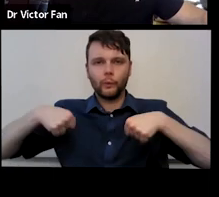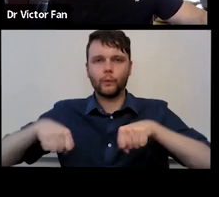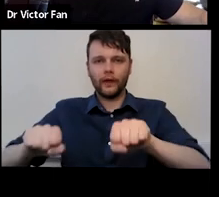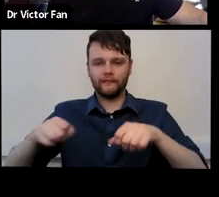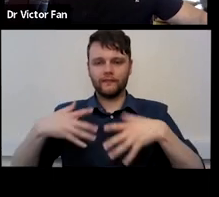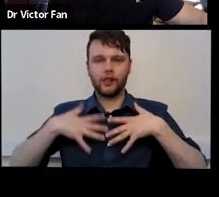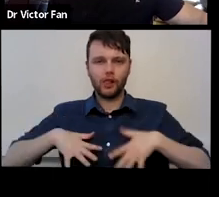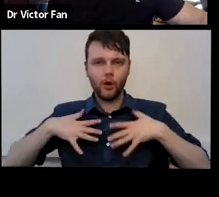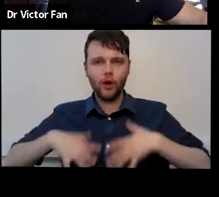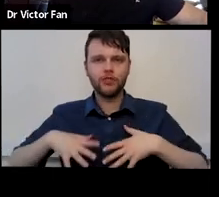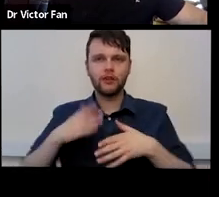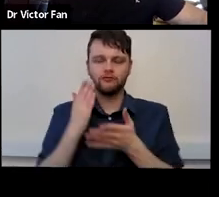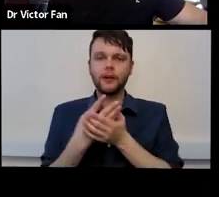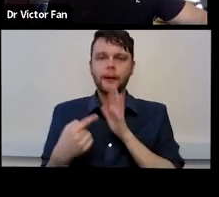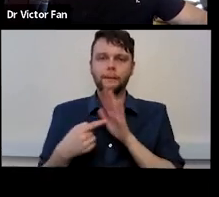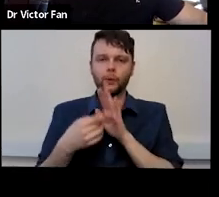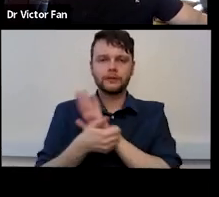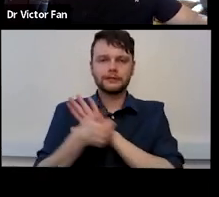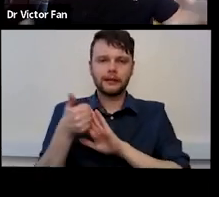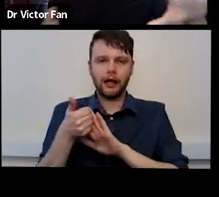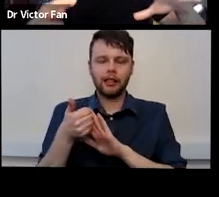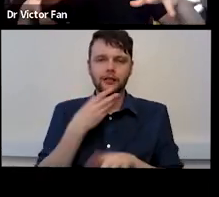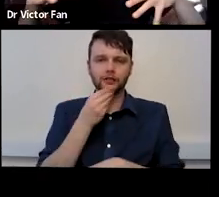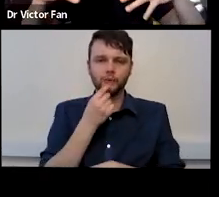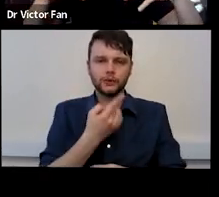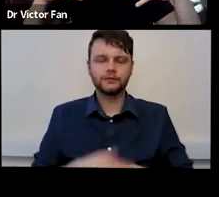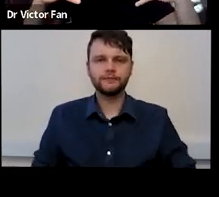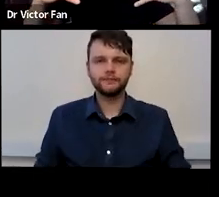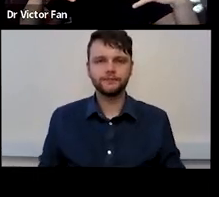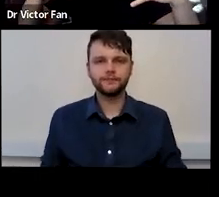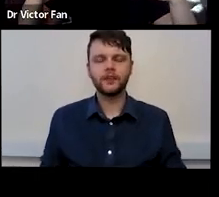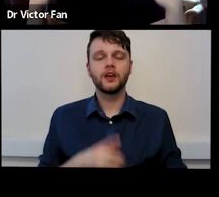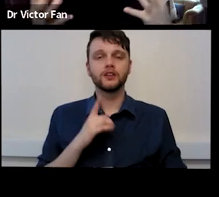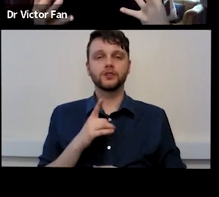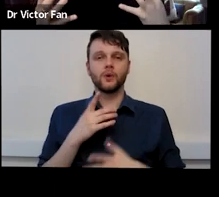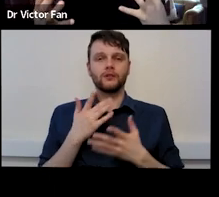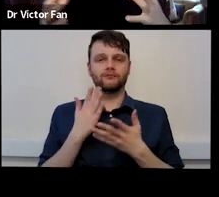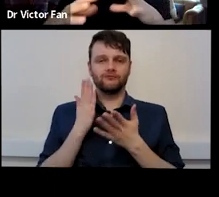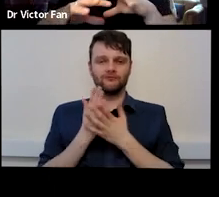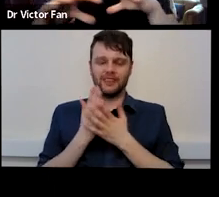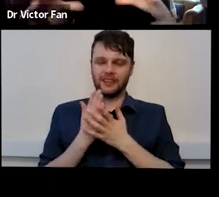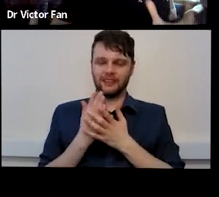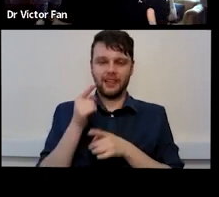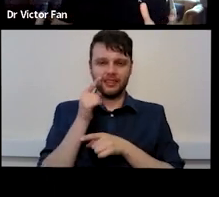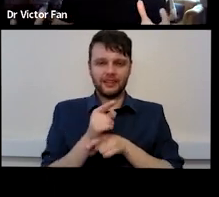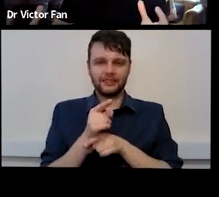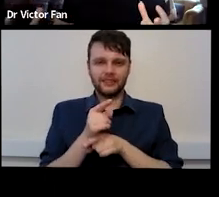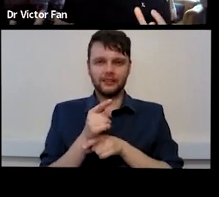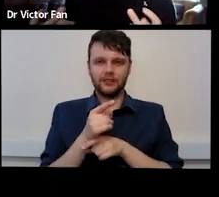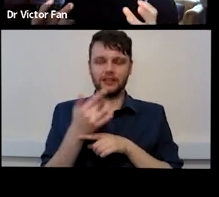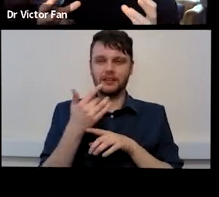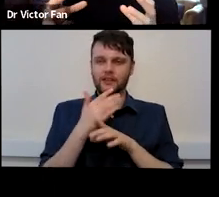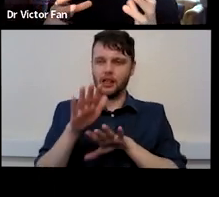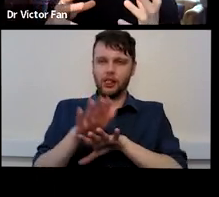cloth, which is a very important skill that he would be able to use. And so the idea is that in this particular montage, it's a very long